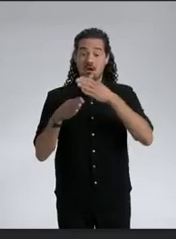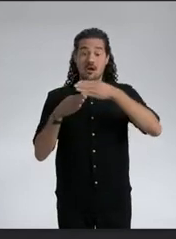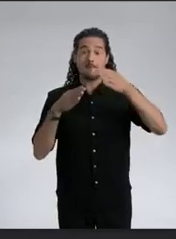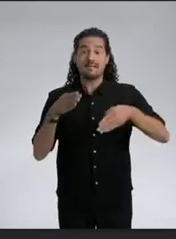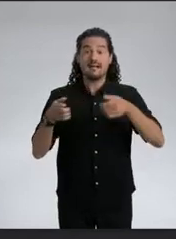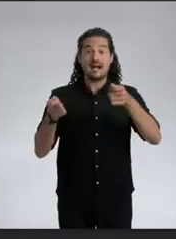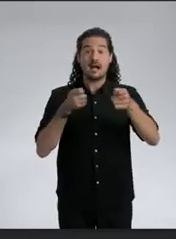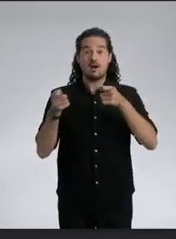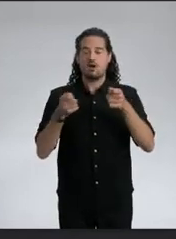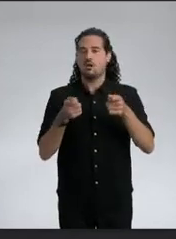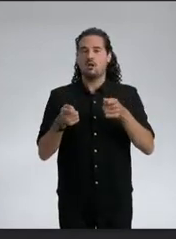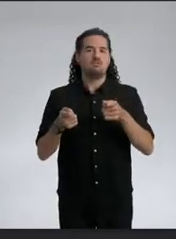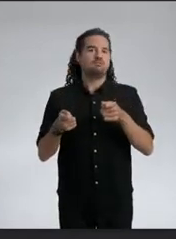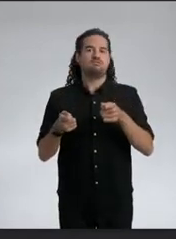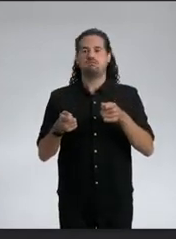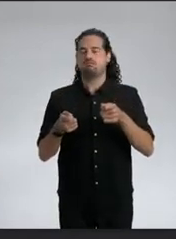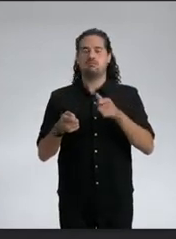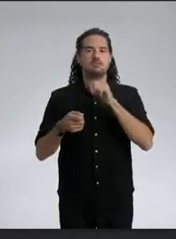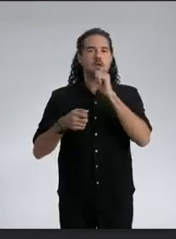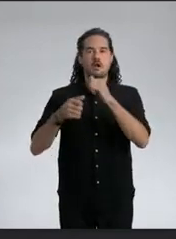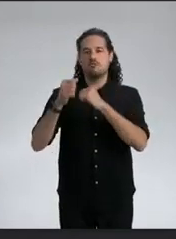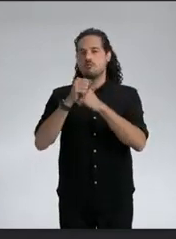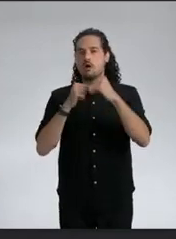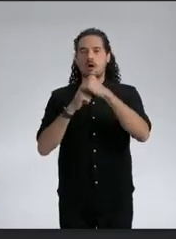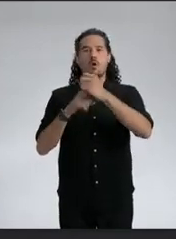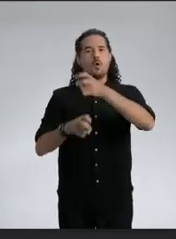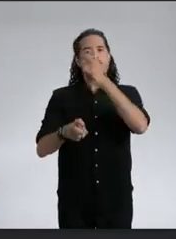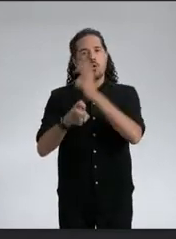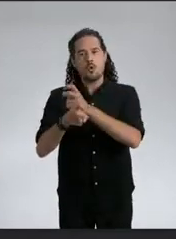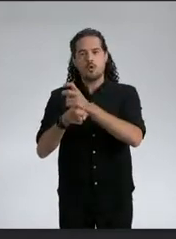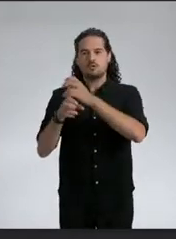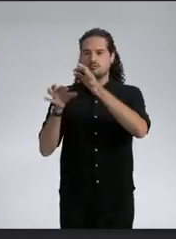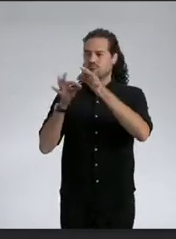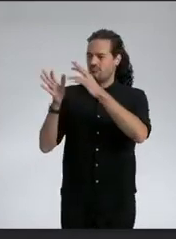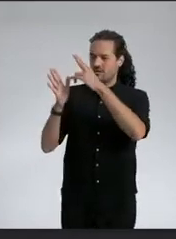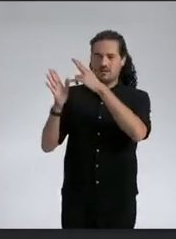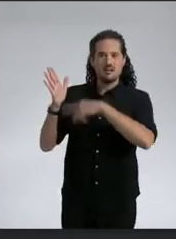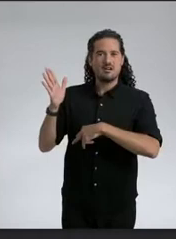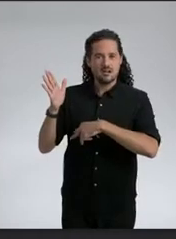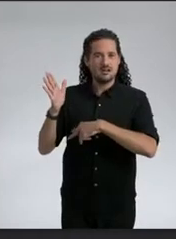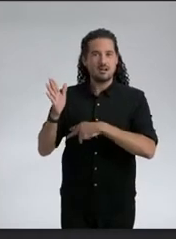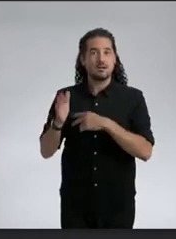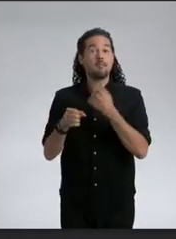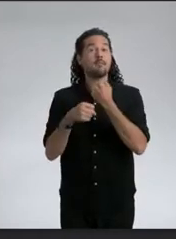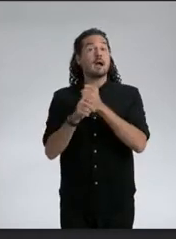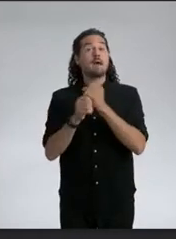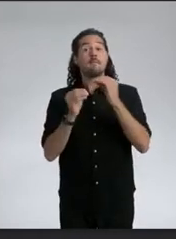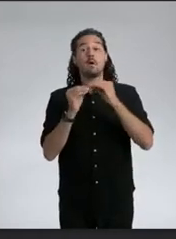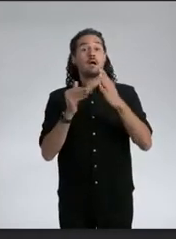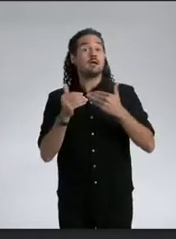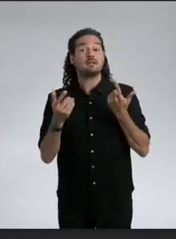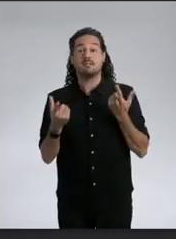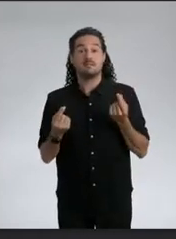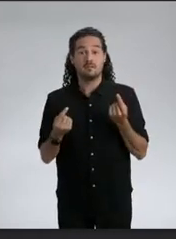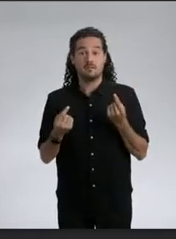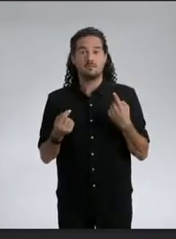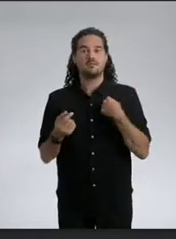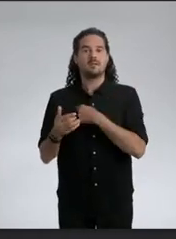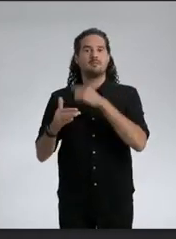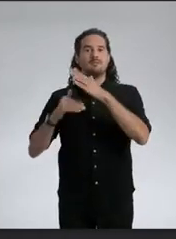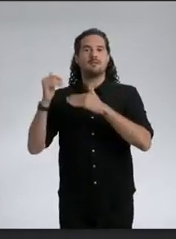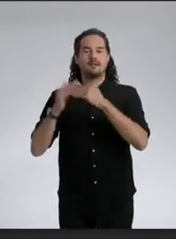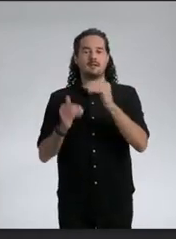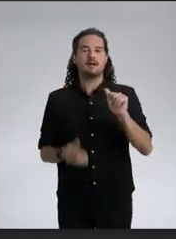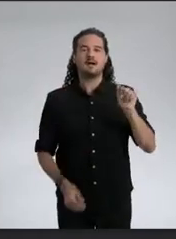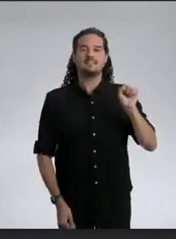to express. To make expressing asynchronous functions easier, we've built the modern async await pattern into